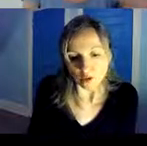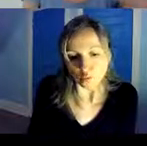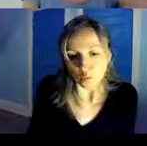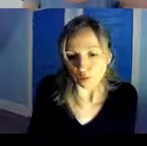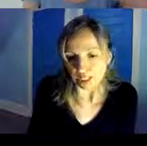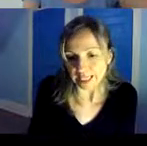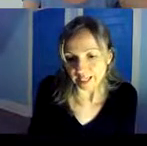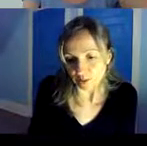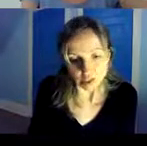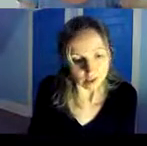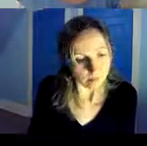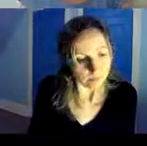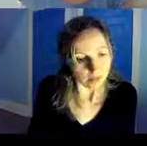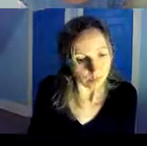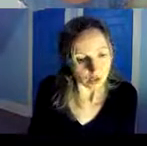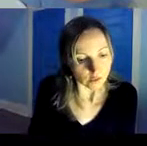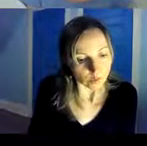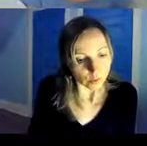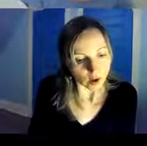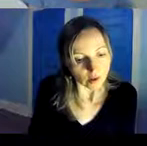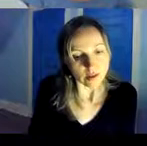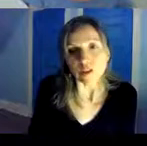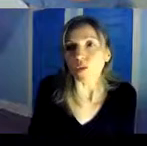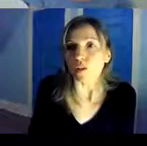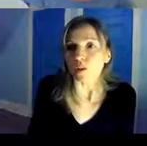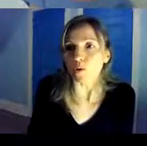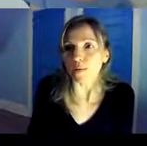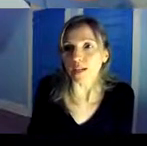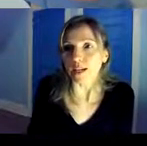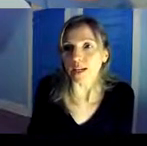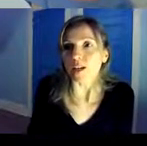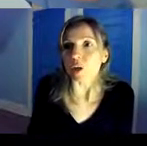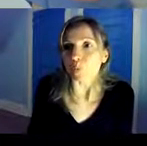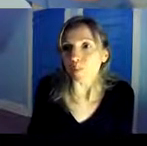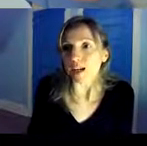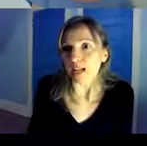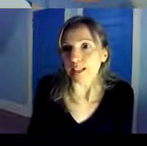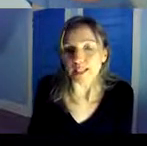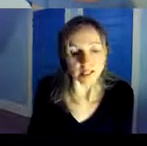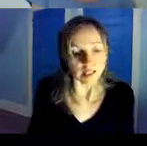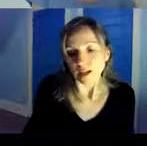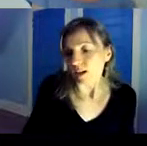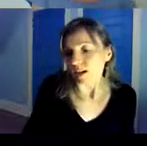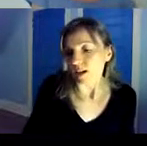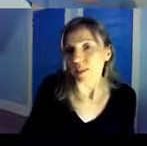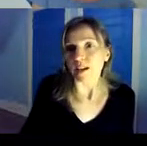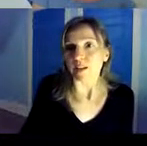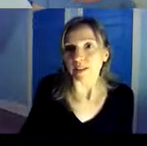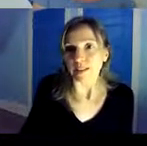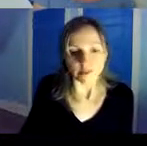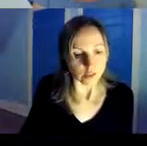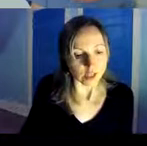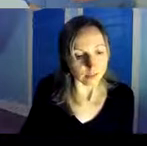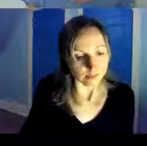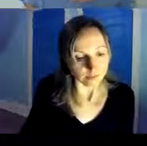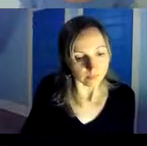the rhizomes when you're digging it out, especially if you're by water, and you want to dispose of it again with the black plastic and then in